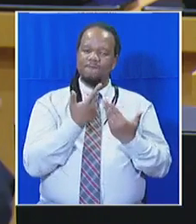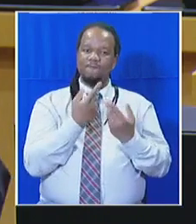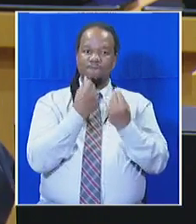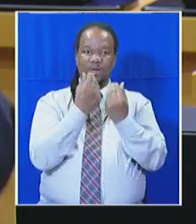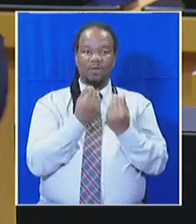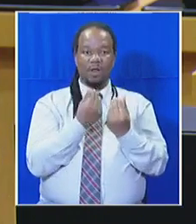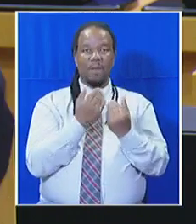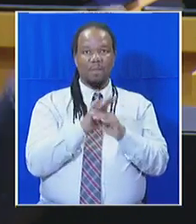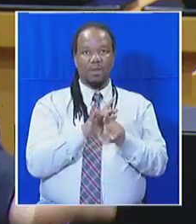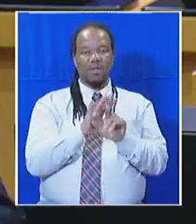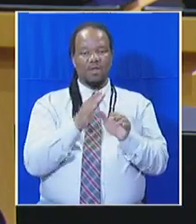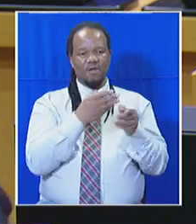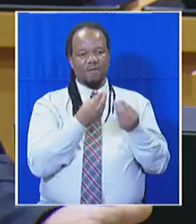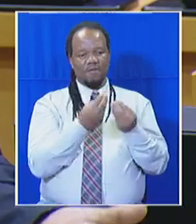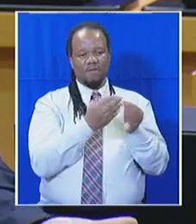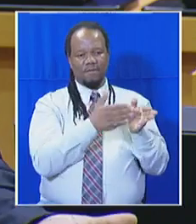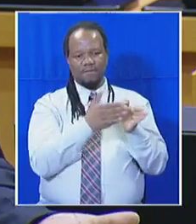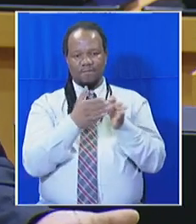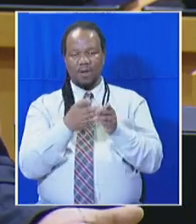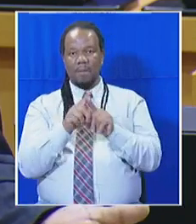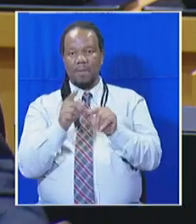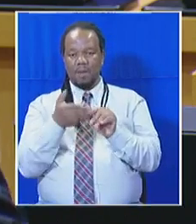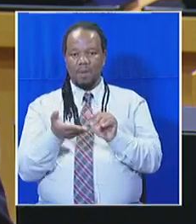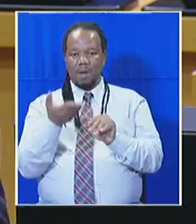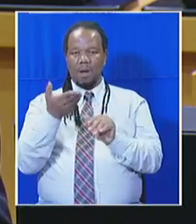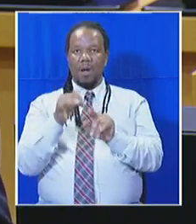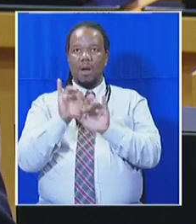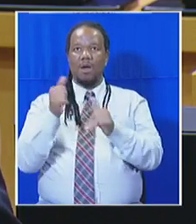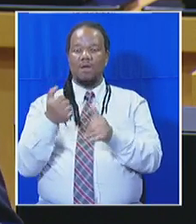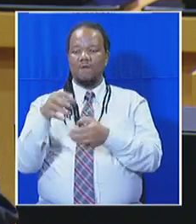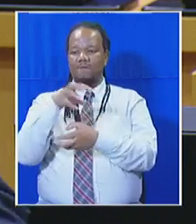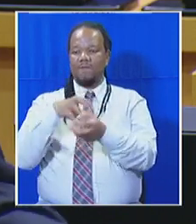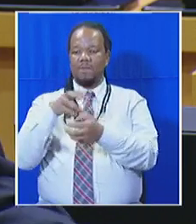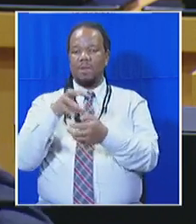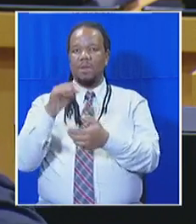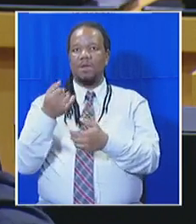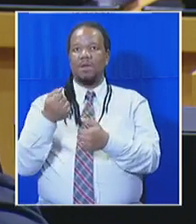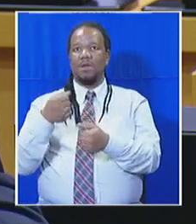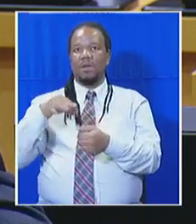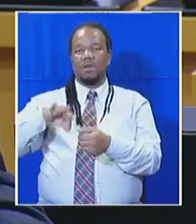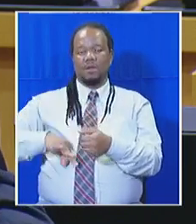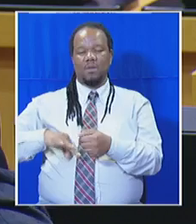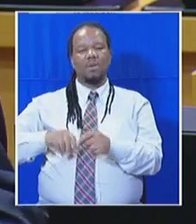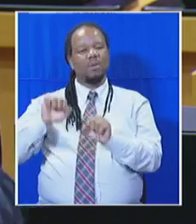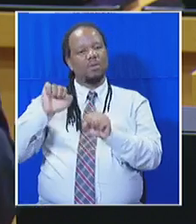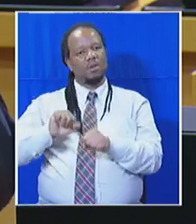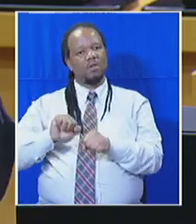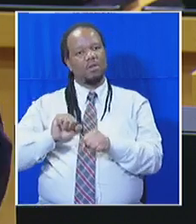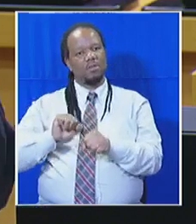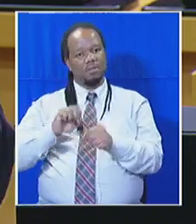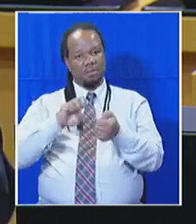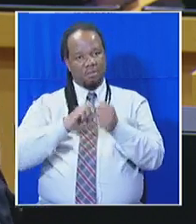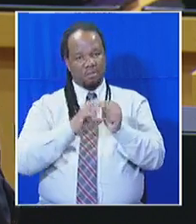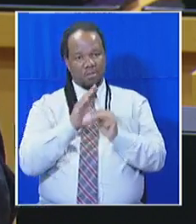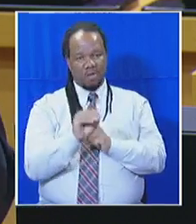the means test, you make it higher income, family income, it's going to have implications. But